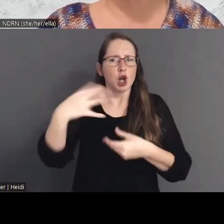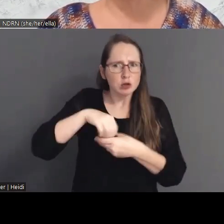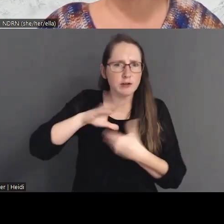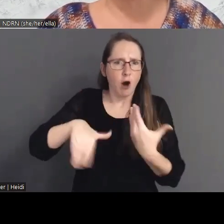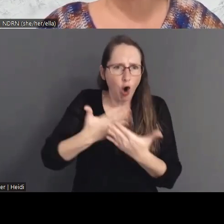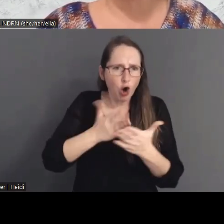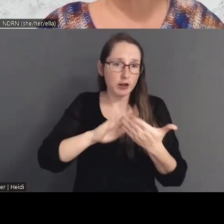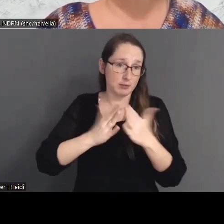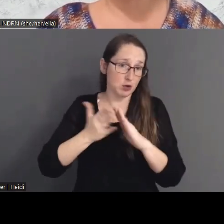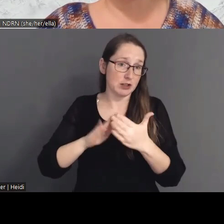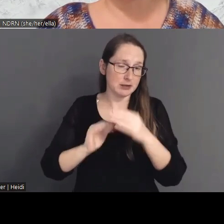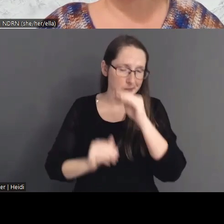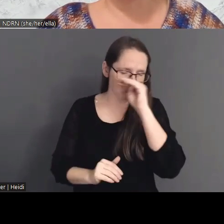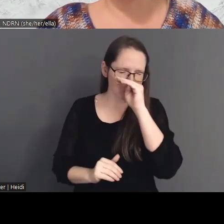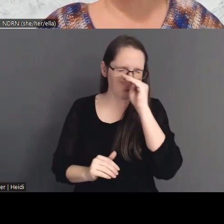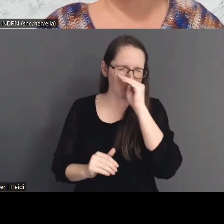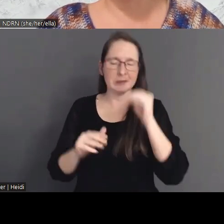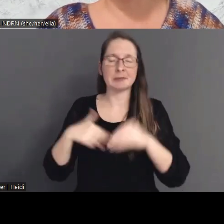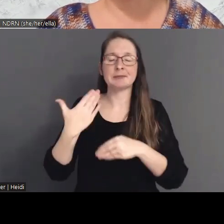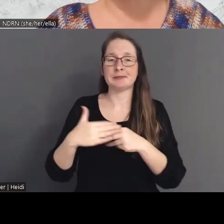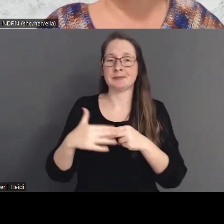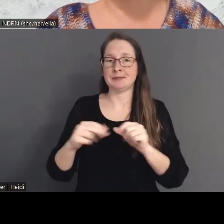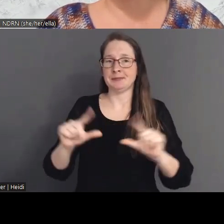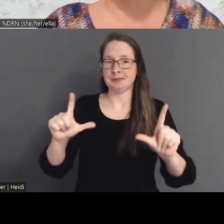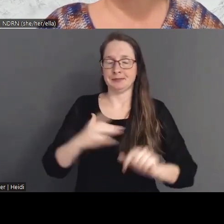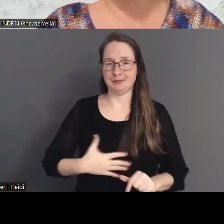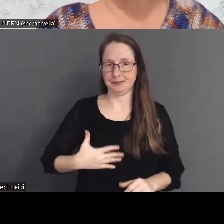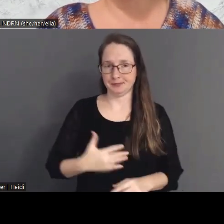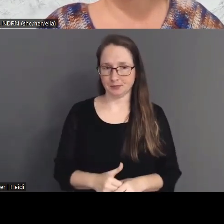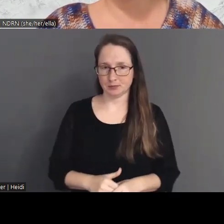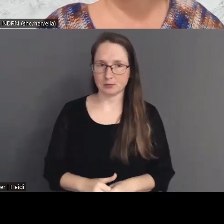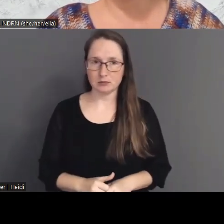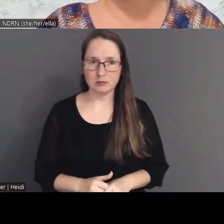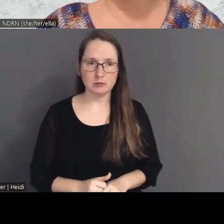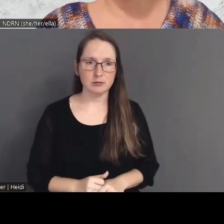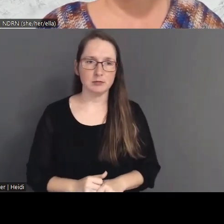communities. Next slide, please.